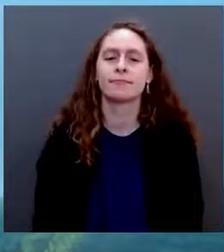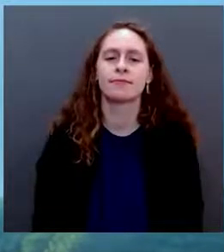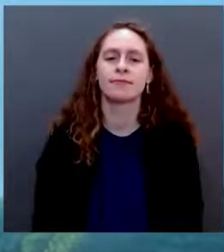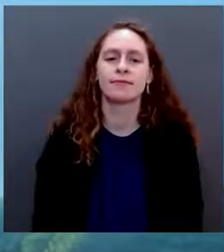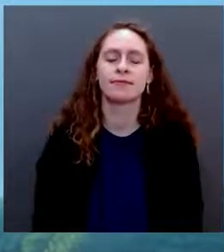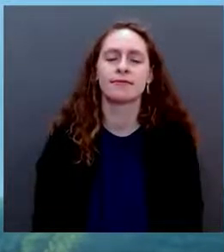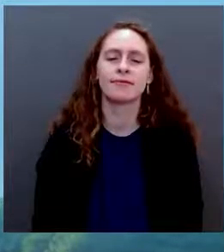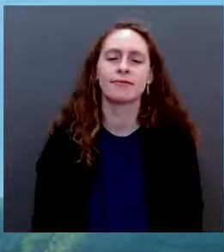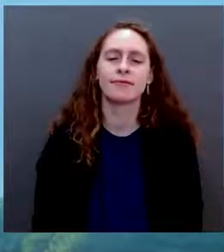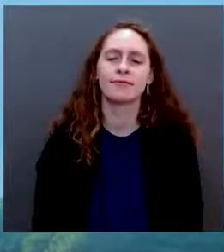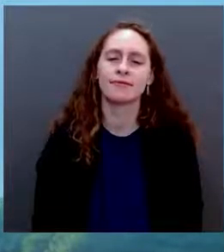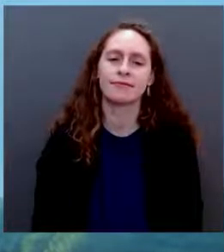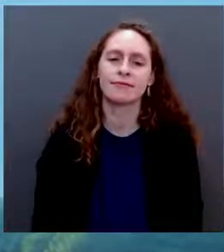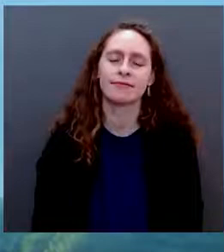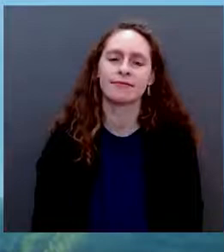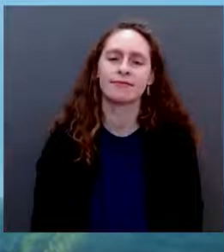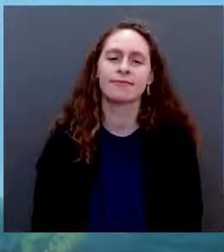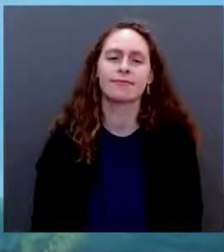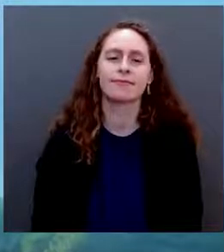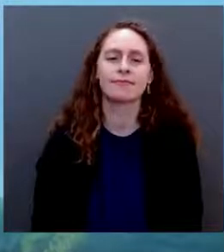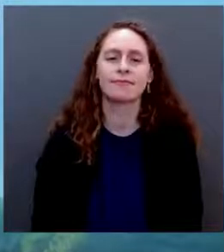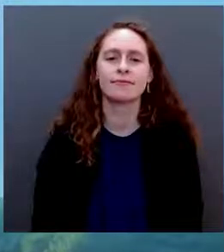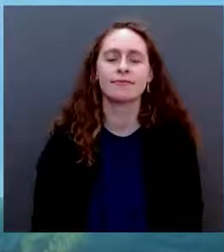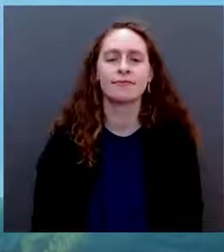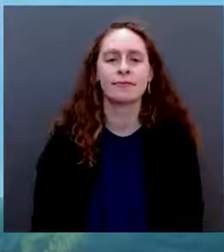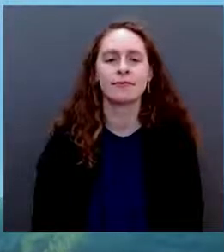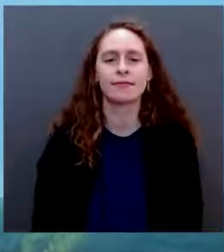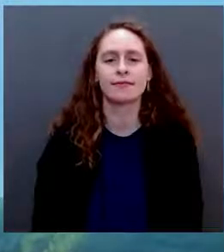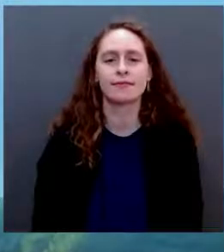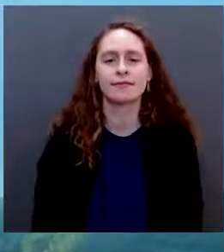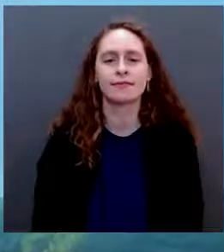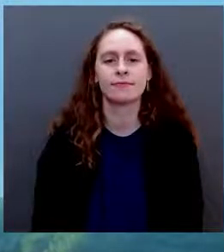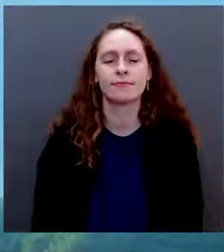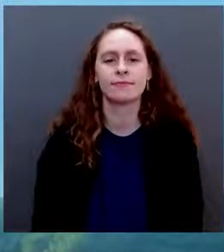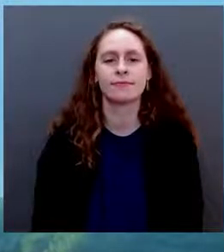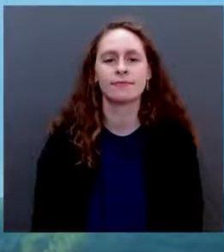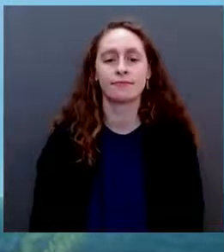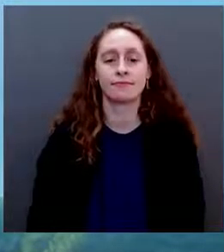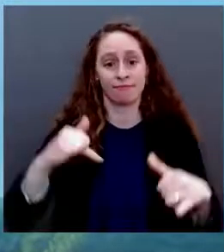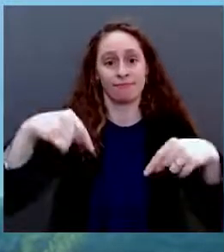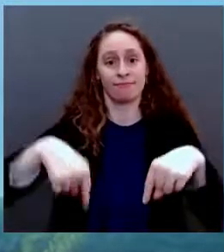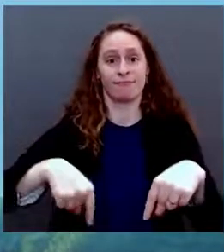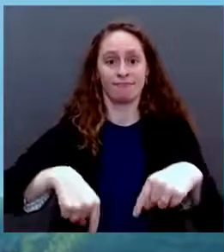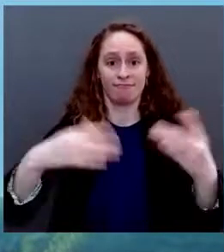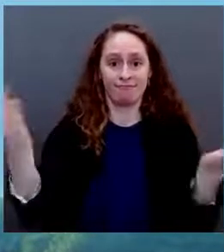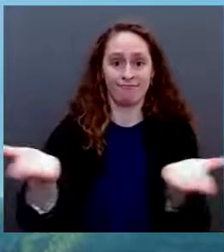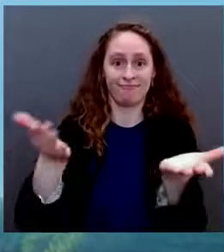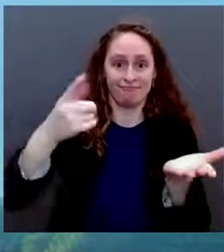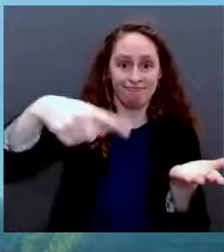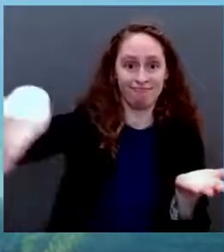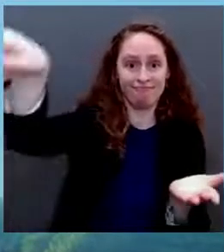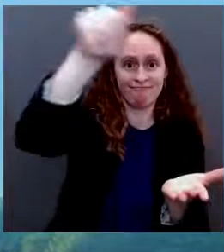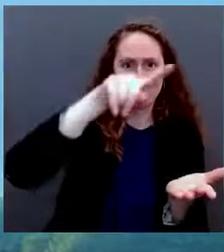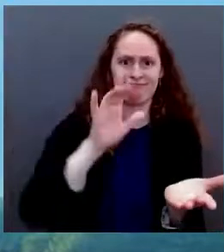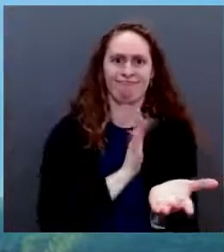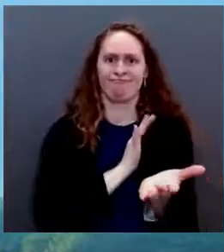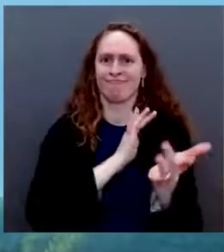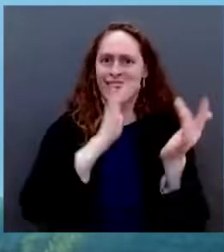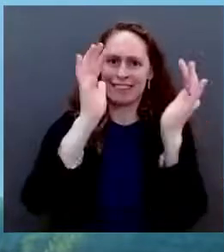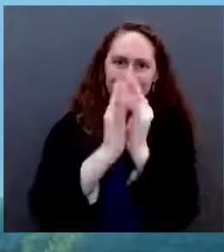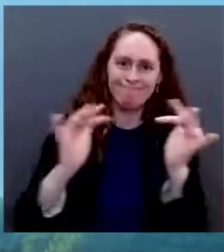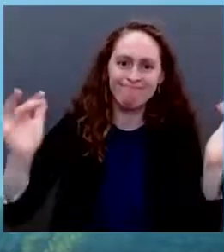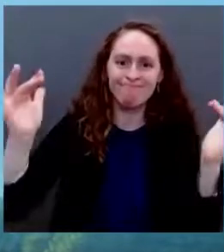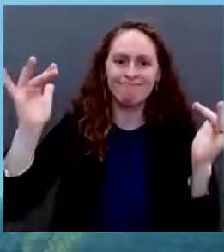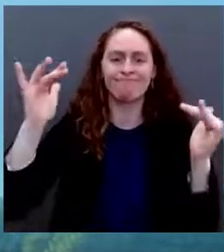the enormous potential and diversity, geographic and otherwise, in this industry. And we're going to start